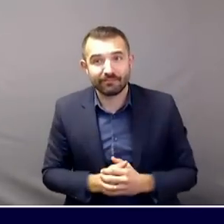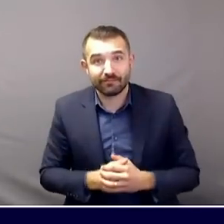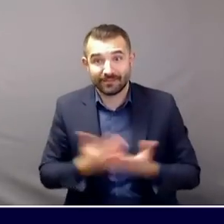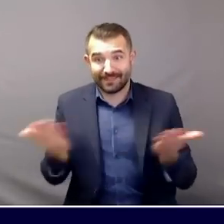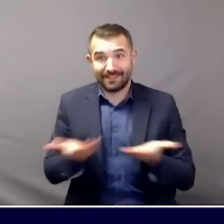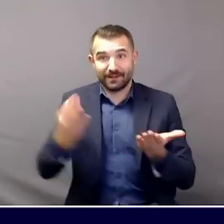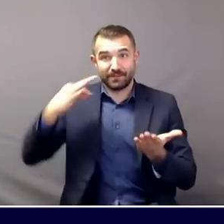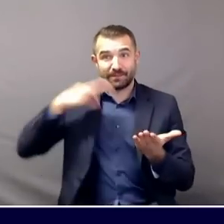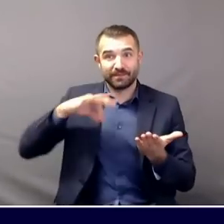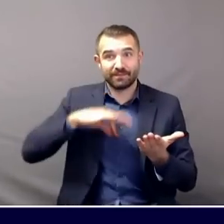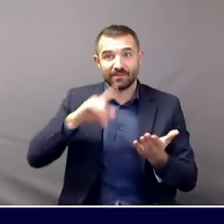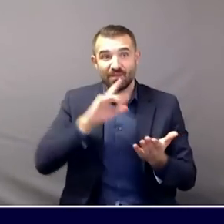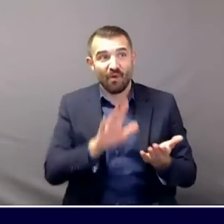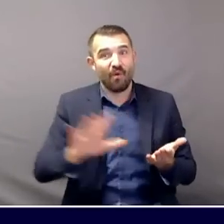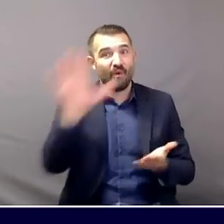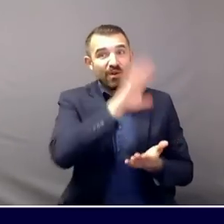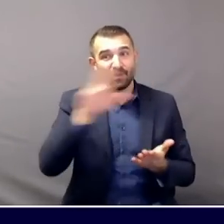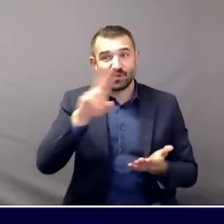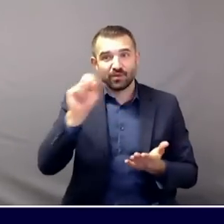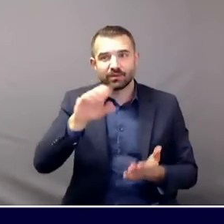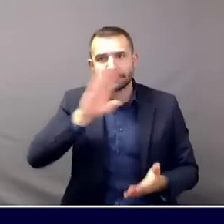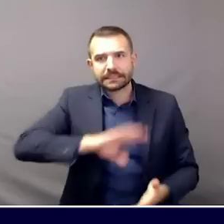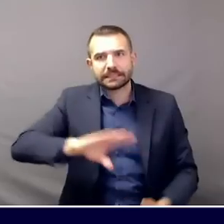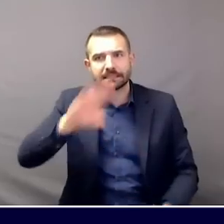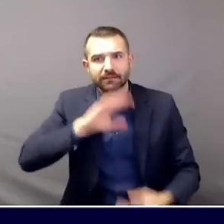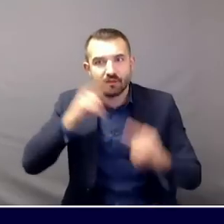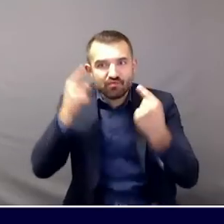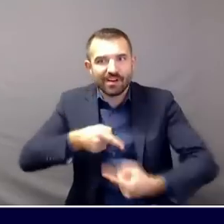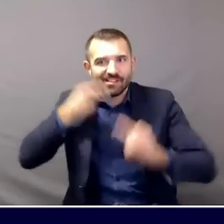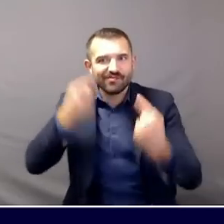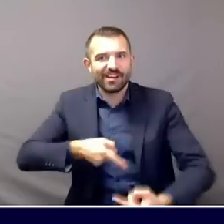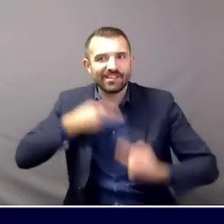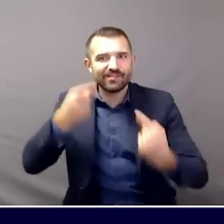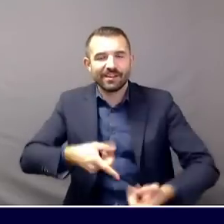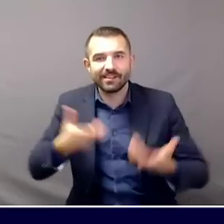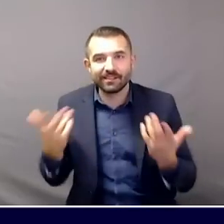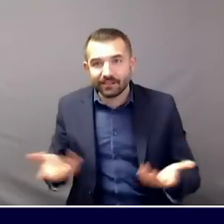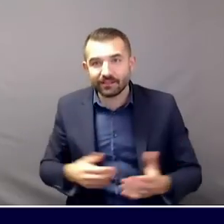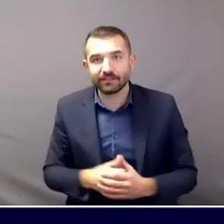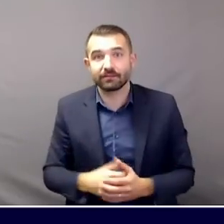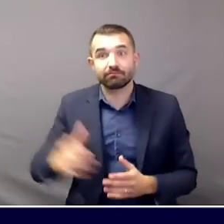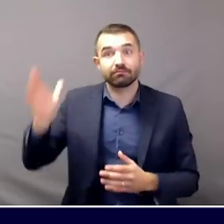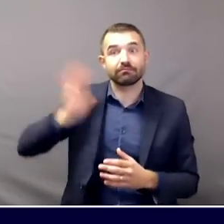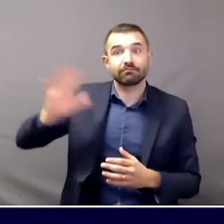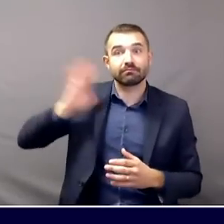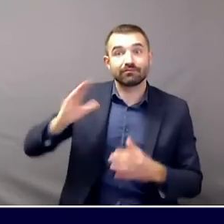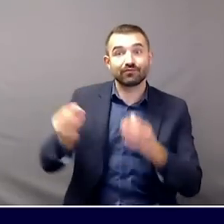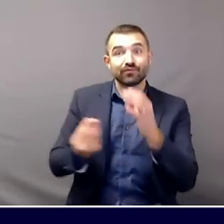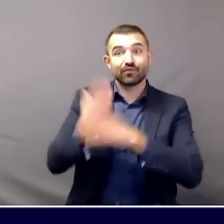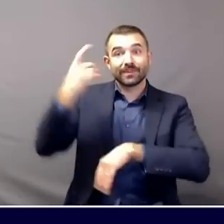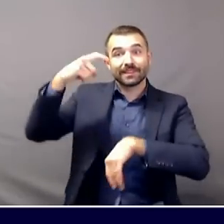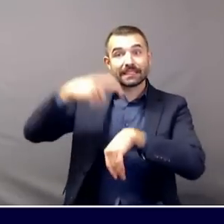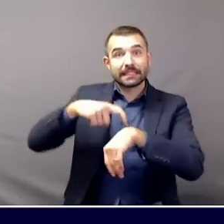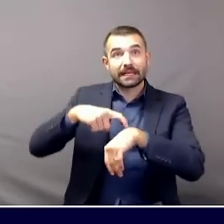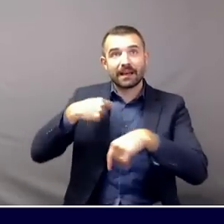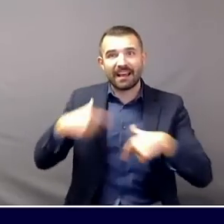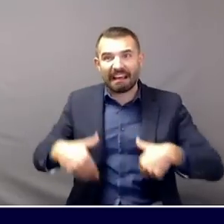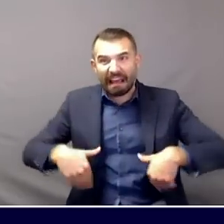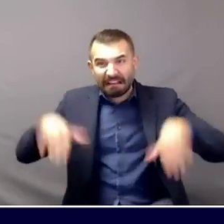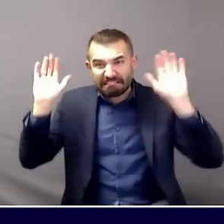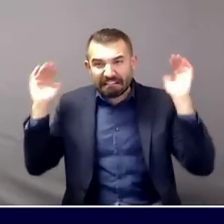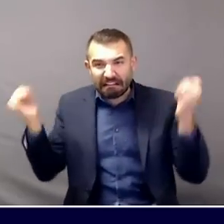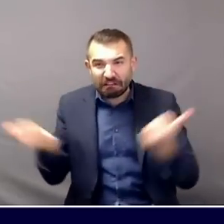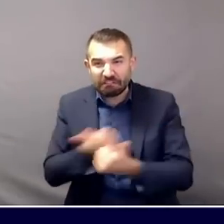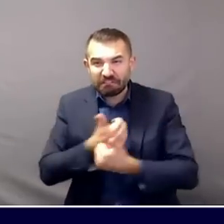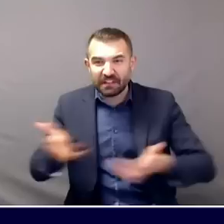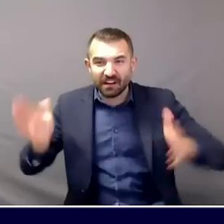before. We've had shared sacrifices. We continue to have shared sacrifices. They continue to be necessary.